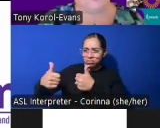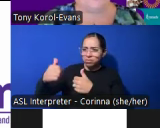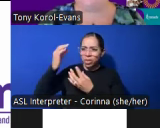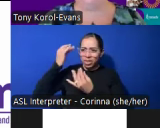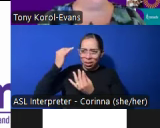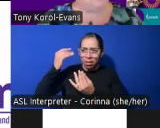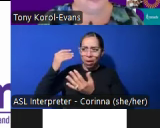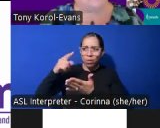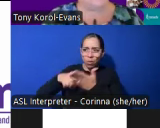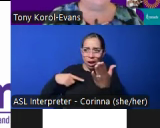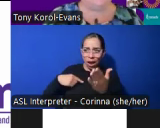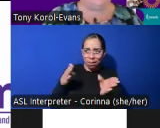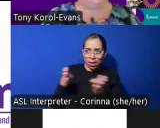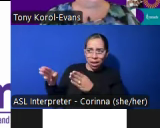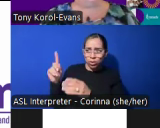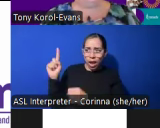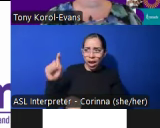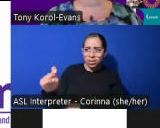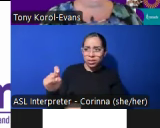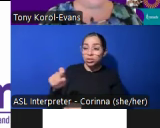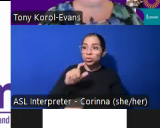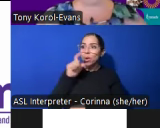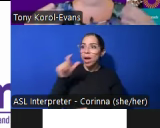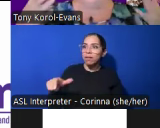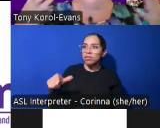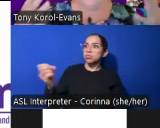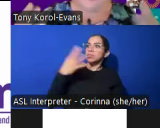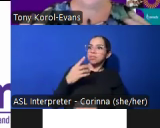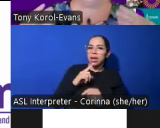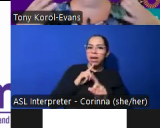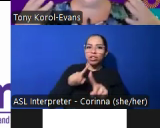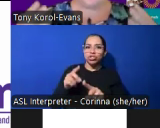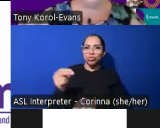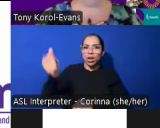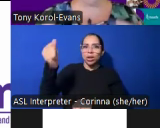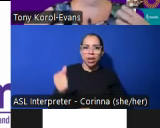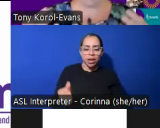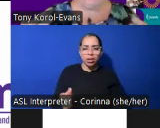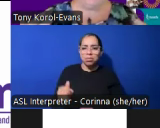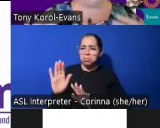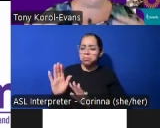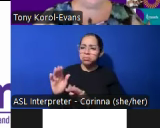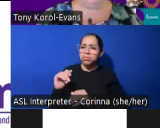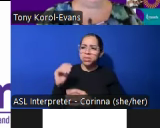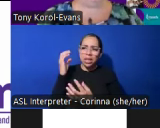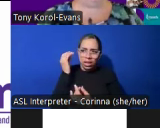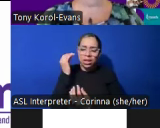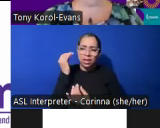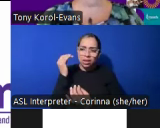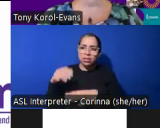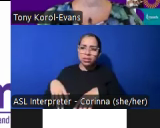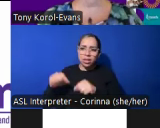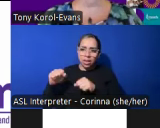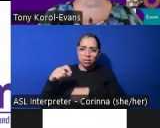to ask you. You don't have to give me an answer right off the bat. Takes a few moments to think about